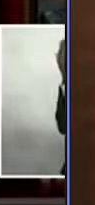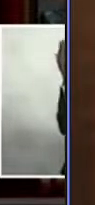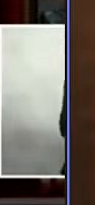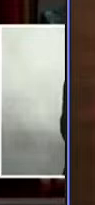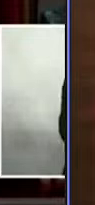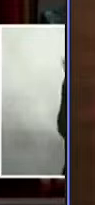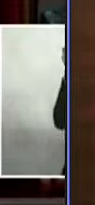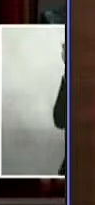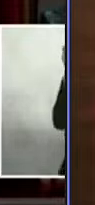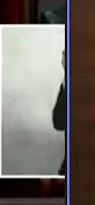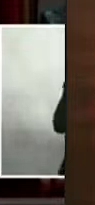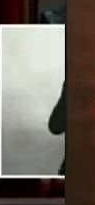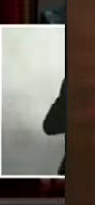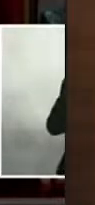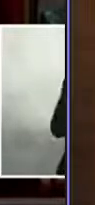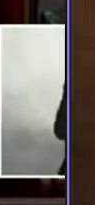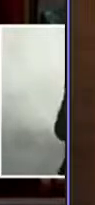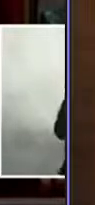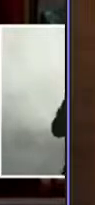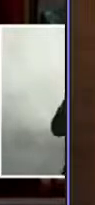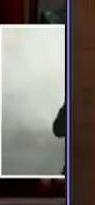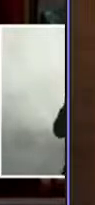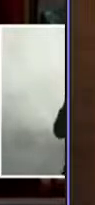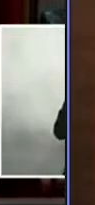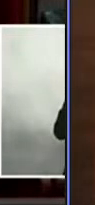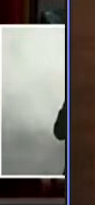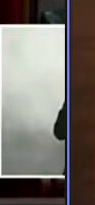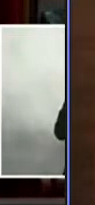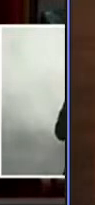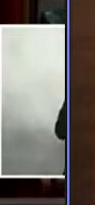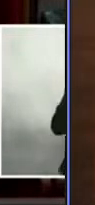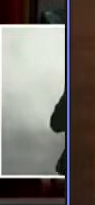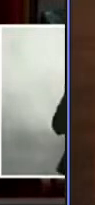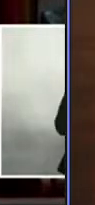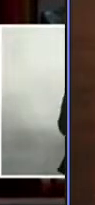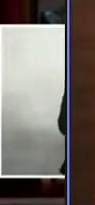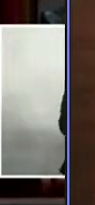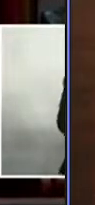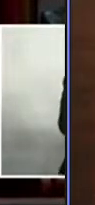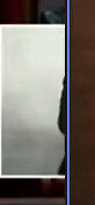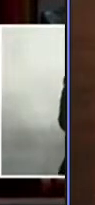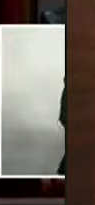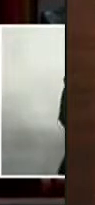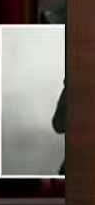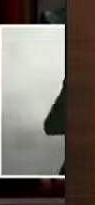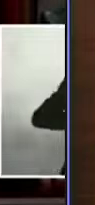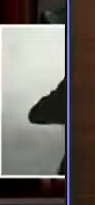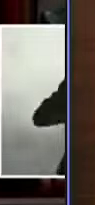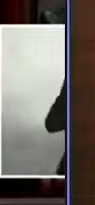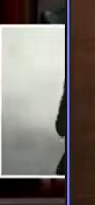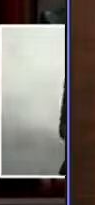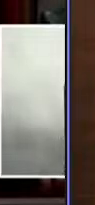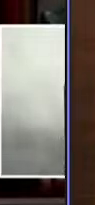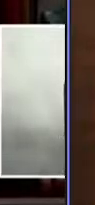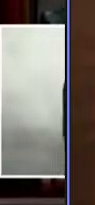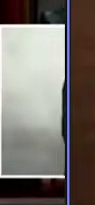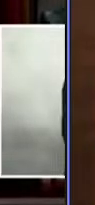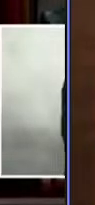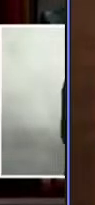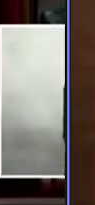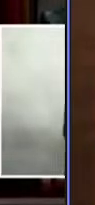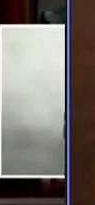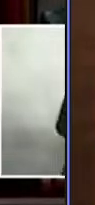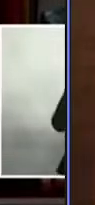annual performance plan of the department. The work of the department covers some 7 programs and 13